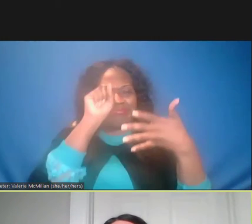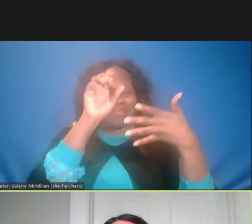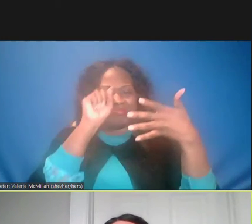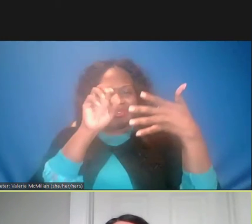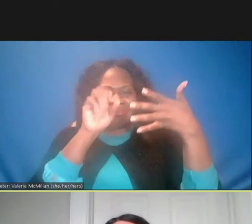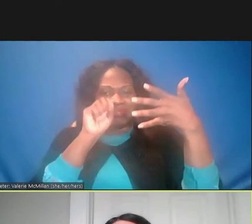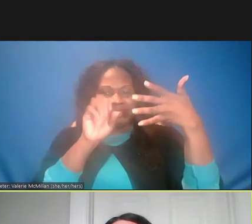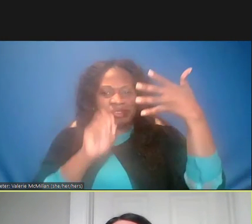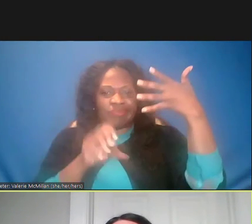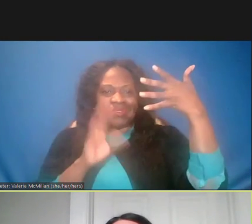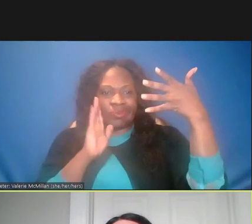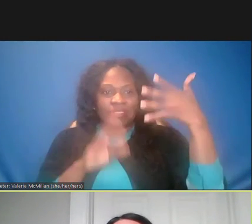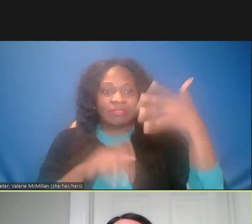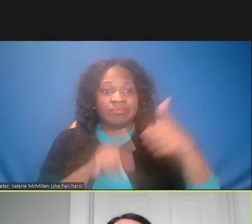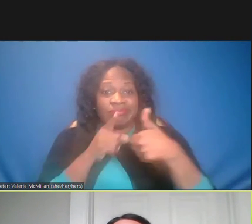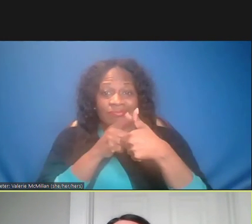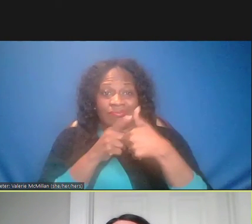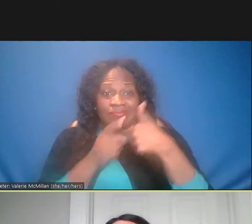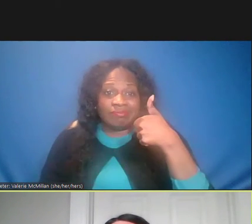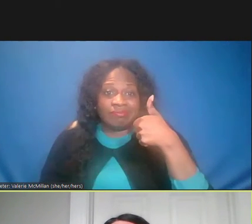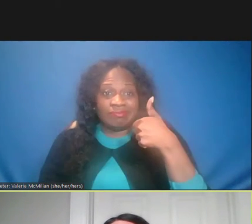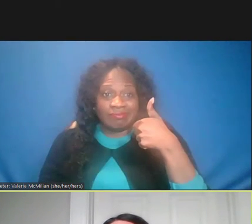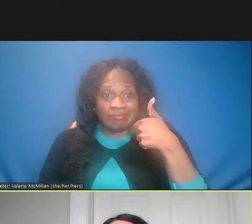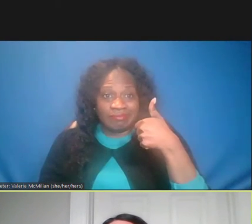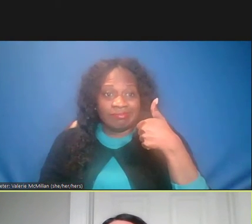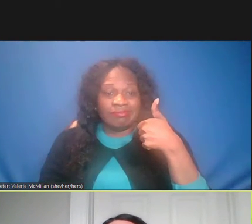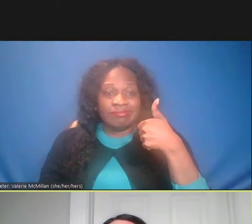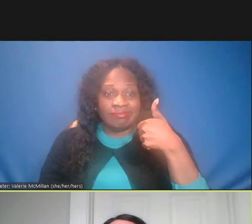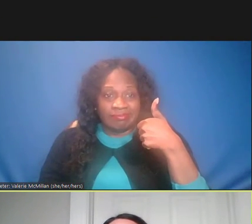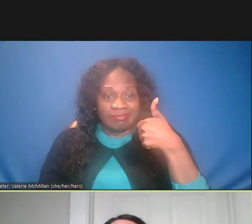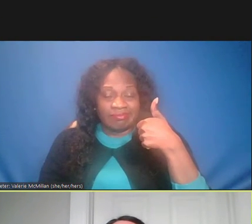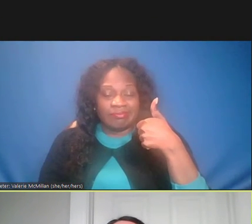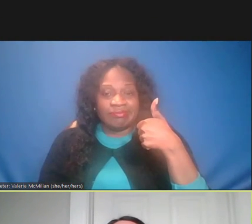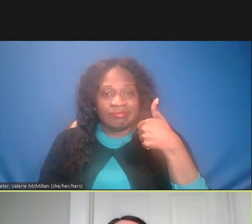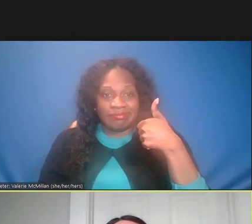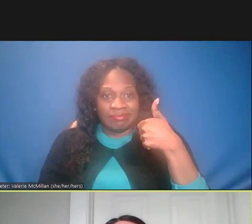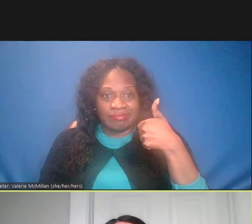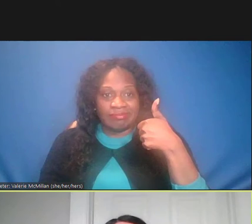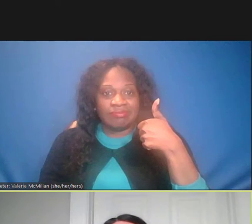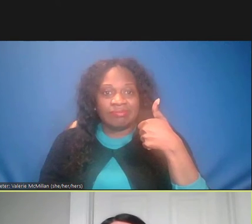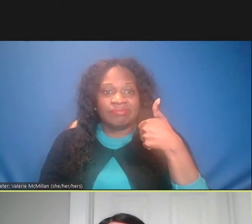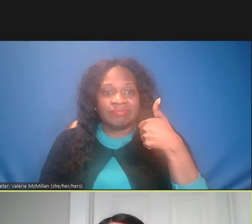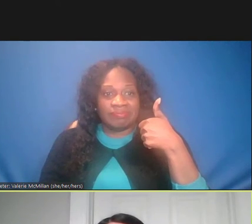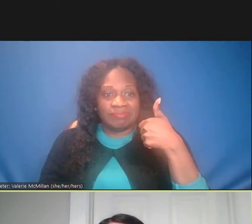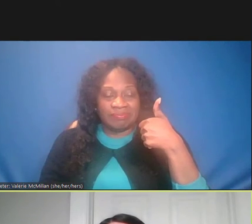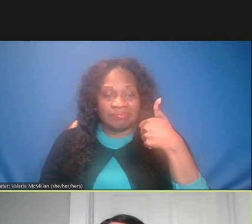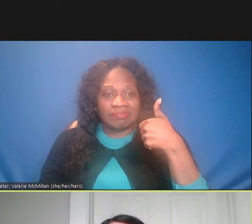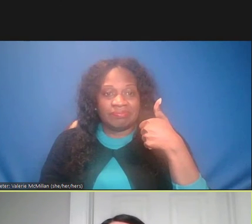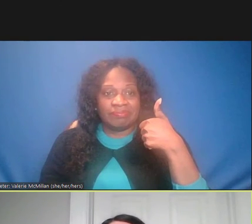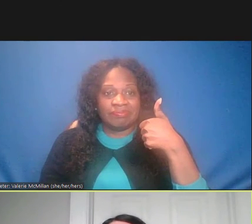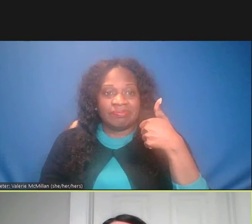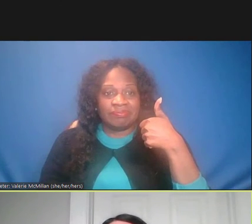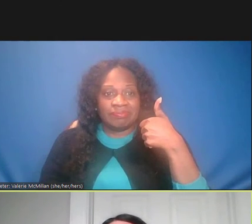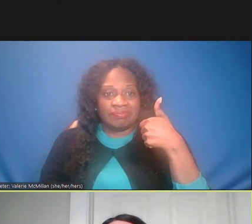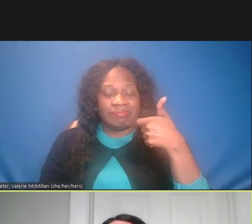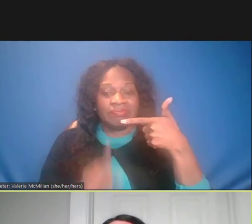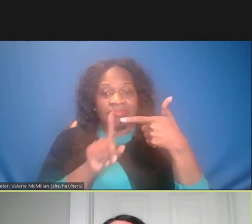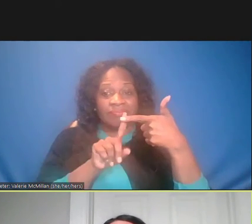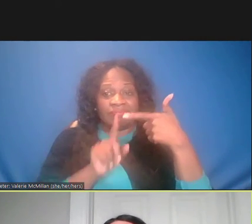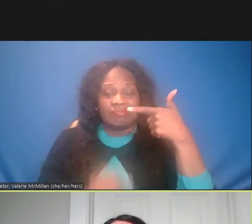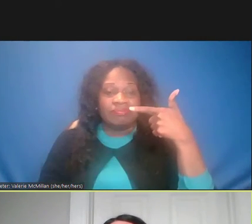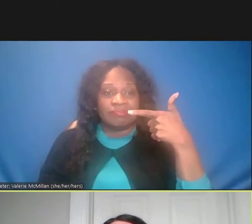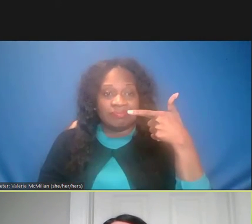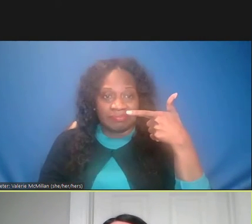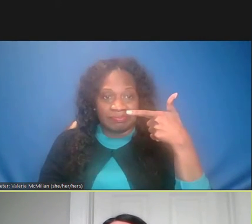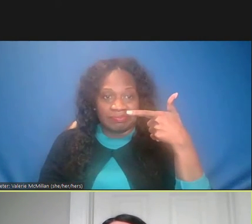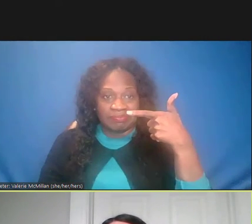you. To gain awareness of and recognize the importance of communication equity, to recognize